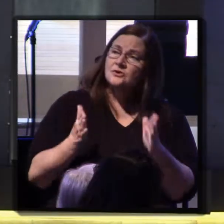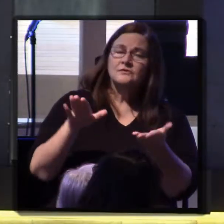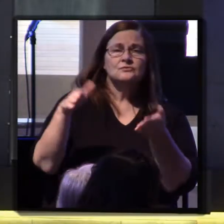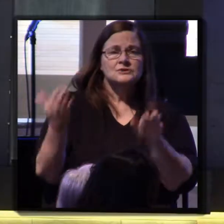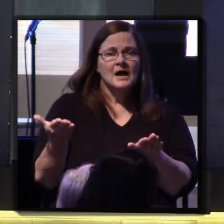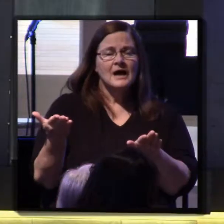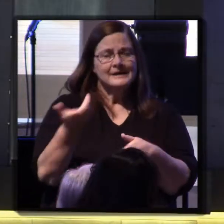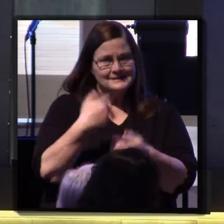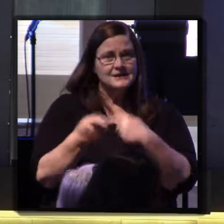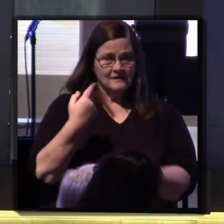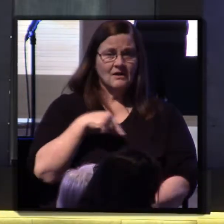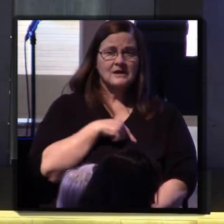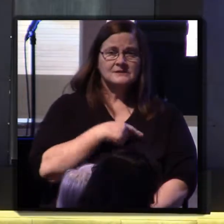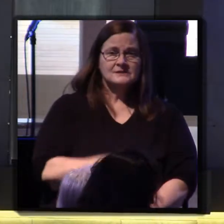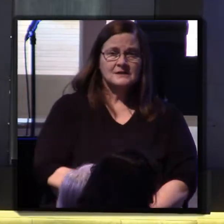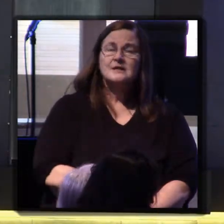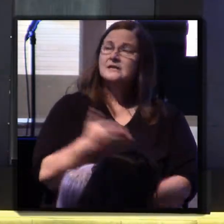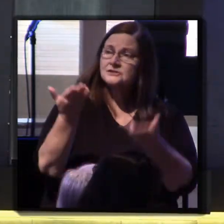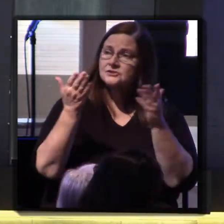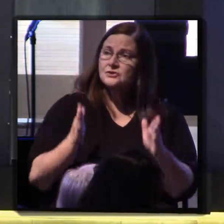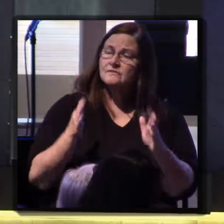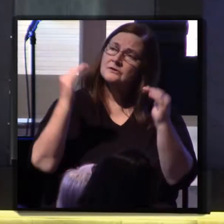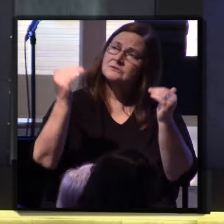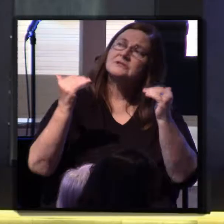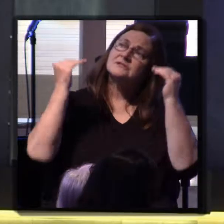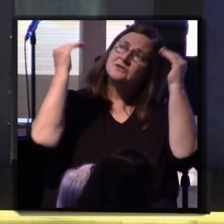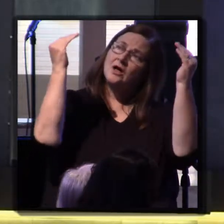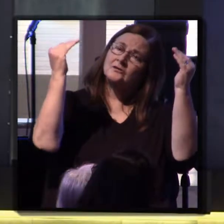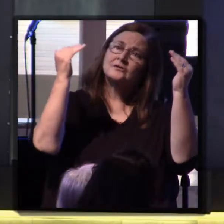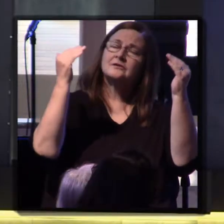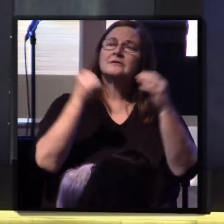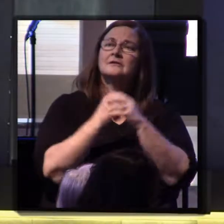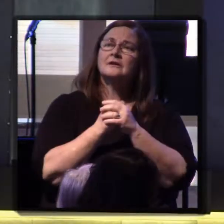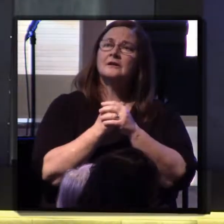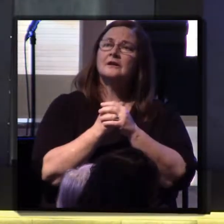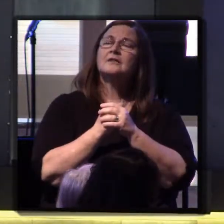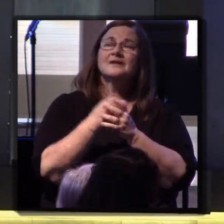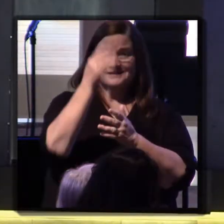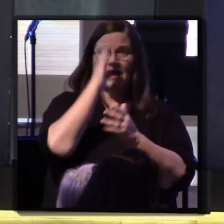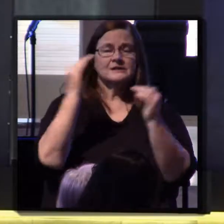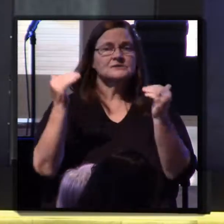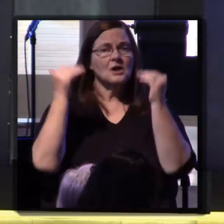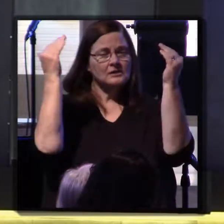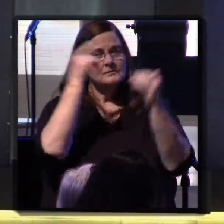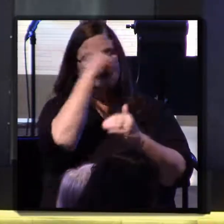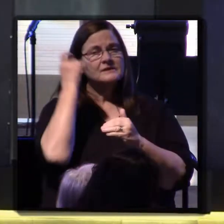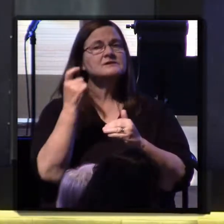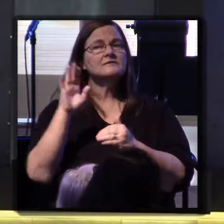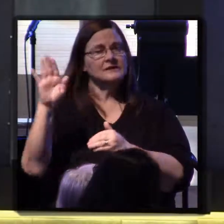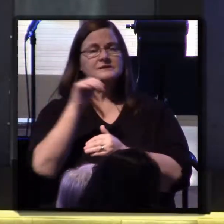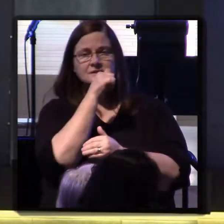servant who suffered for us. He is the servant who died instead of us. He is the servant who is